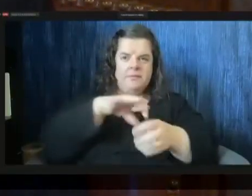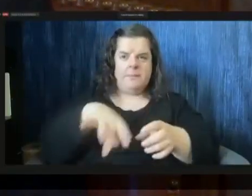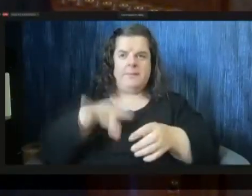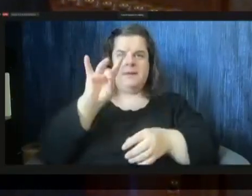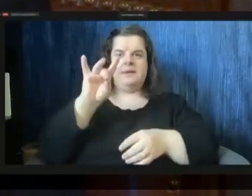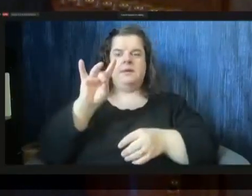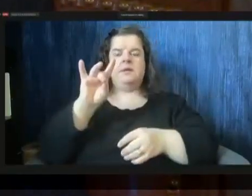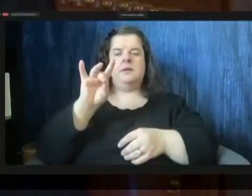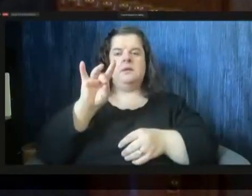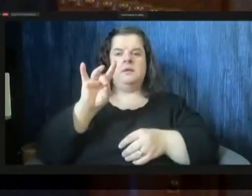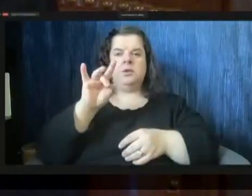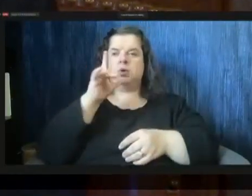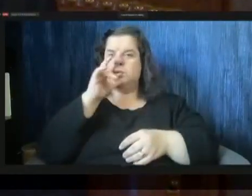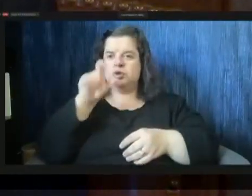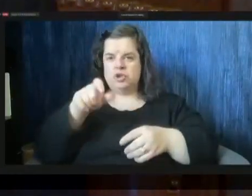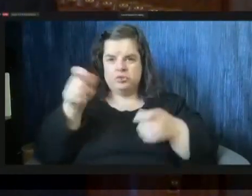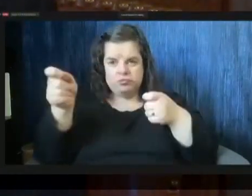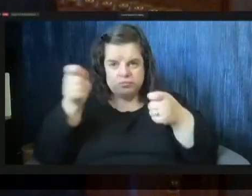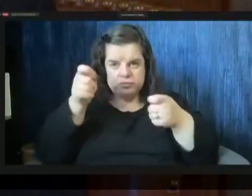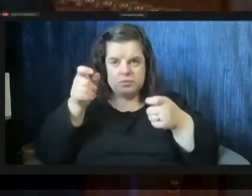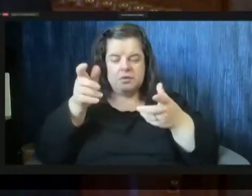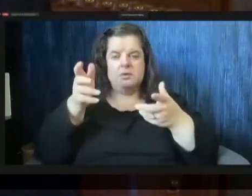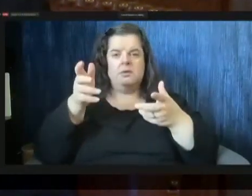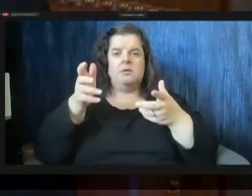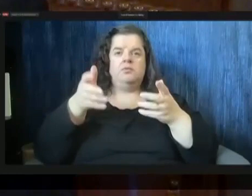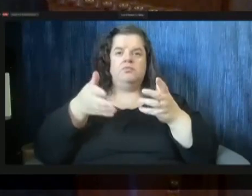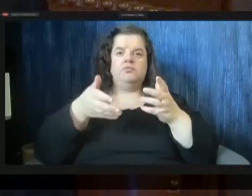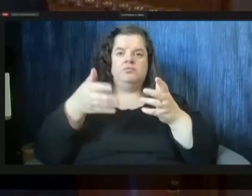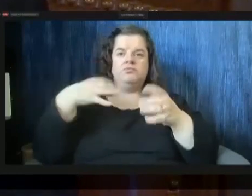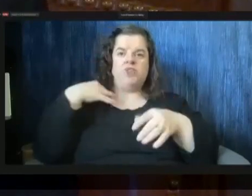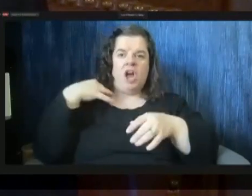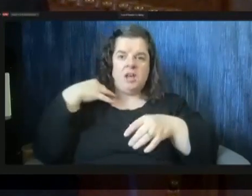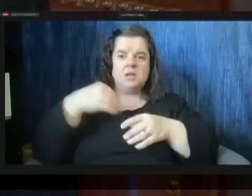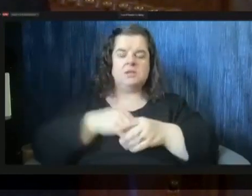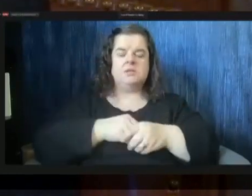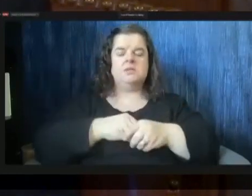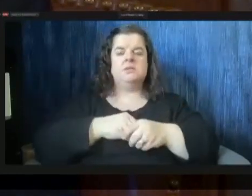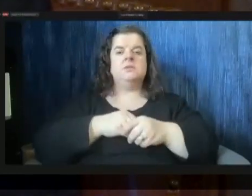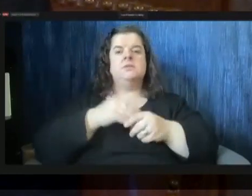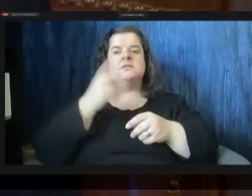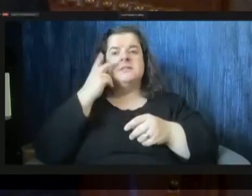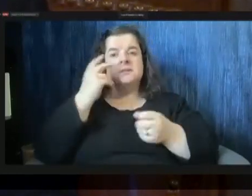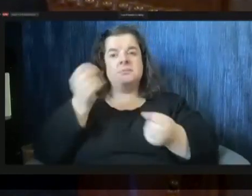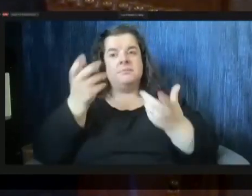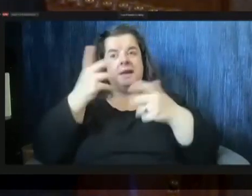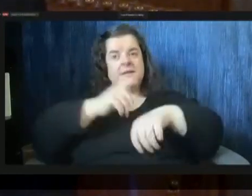and who should run. And I've seen in multiple cases where